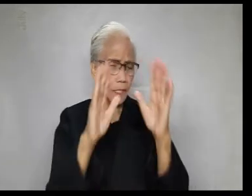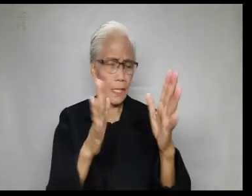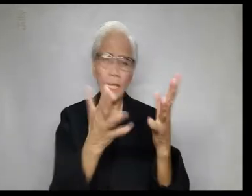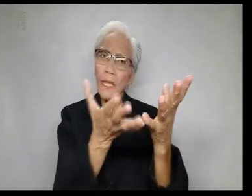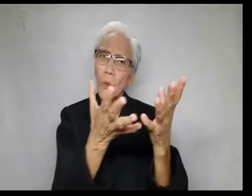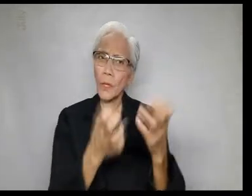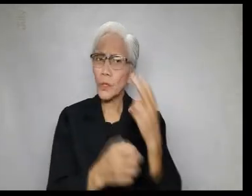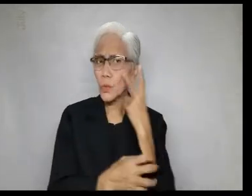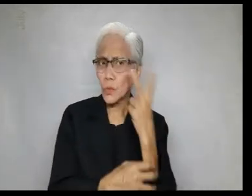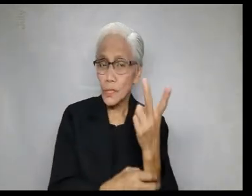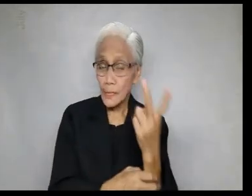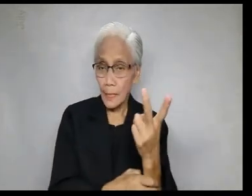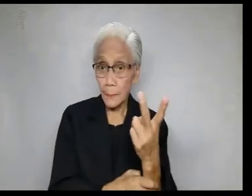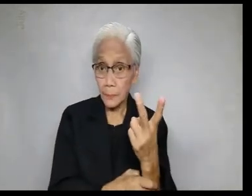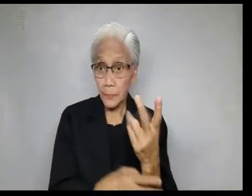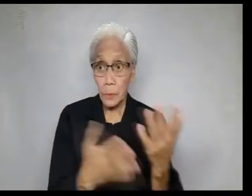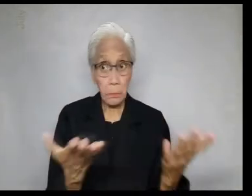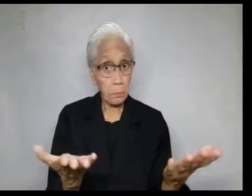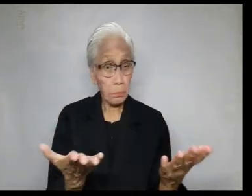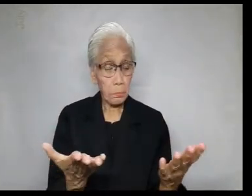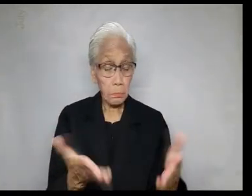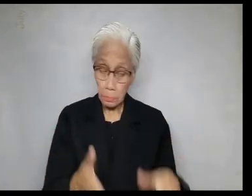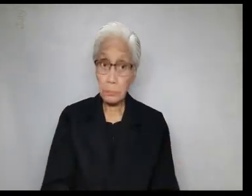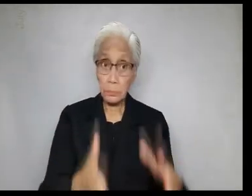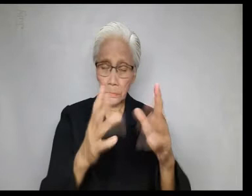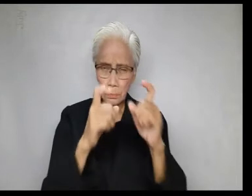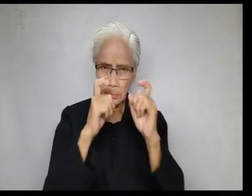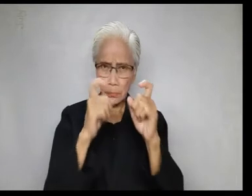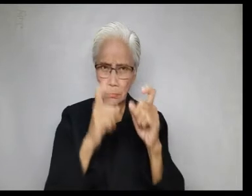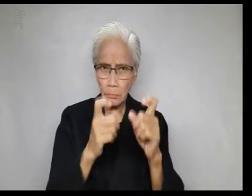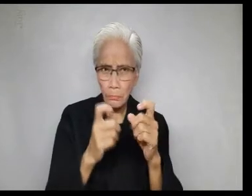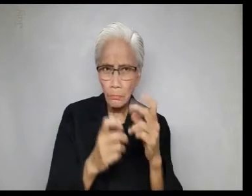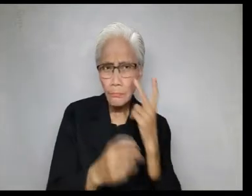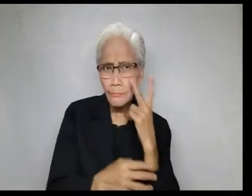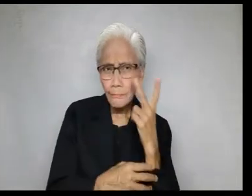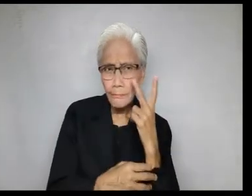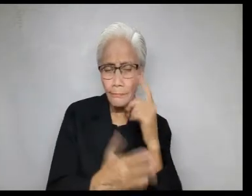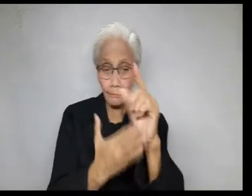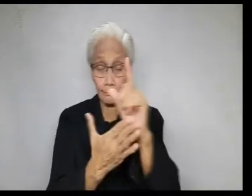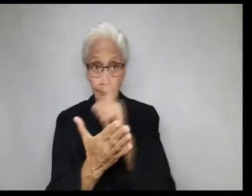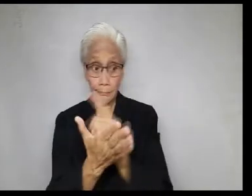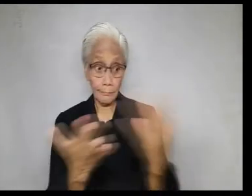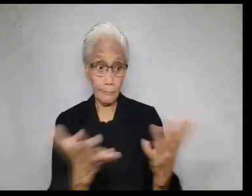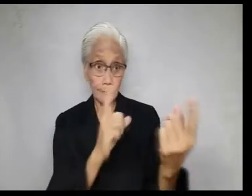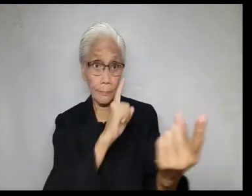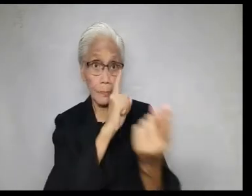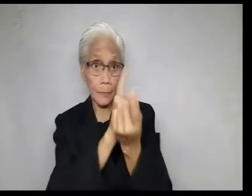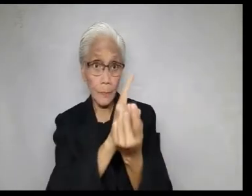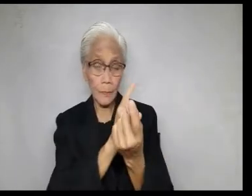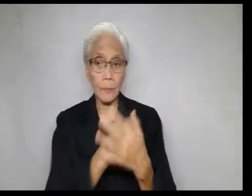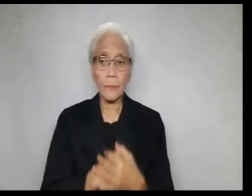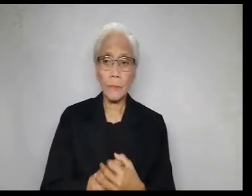the not so obvious thing that I wanted you to see. So, let us now quickly draw out some